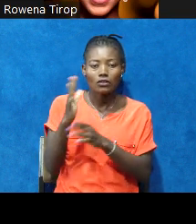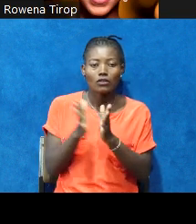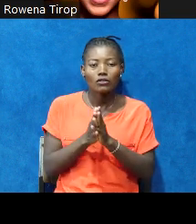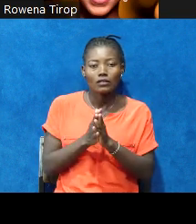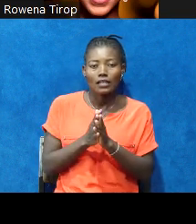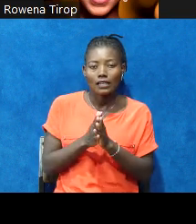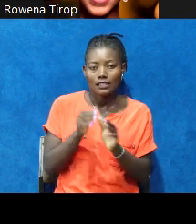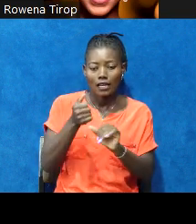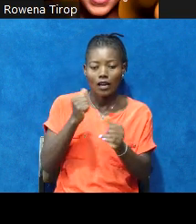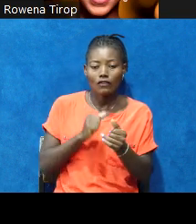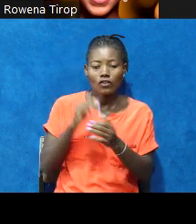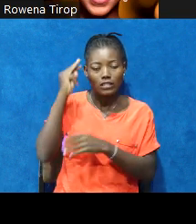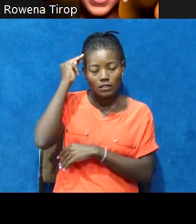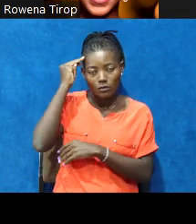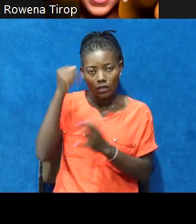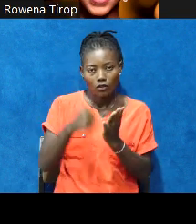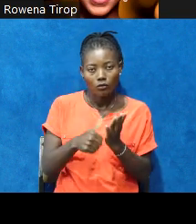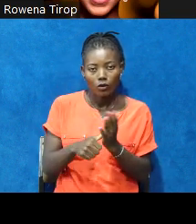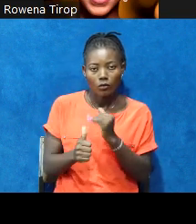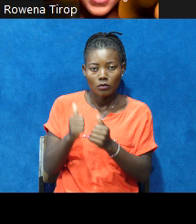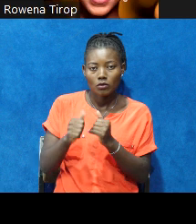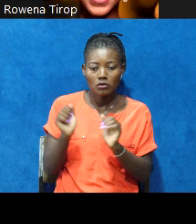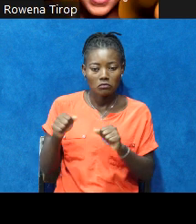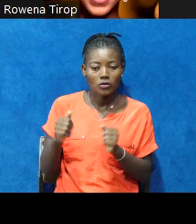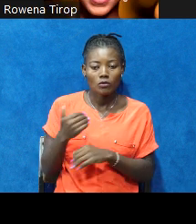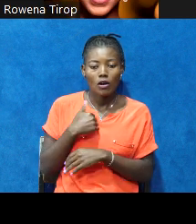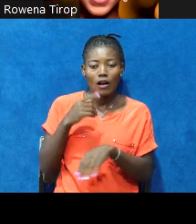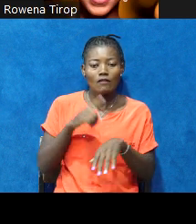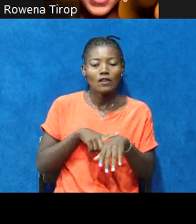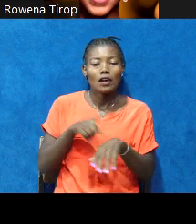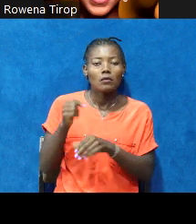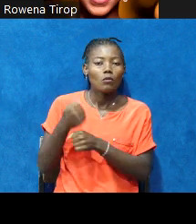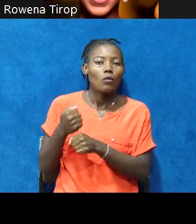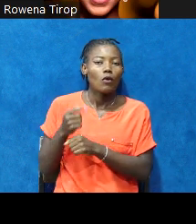any mental adversities that you may face in your career.